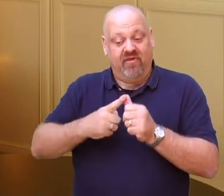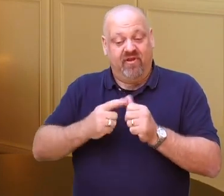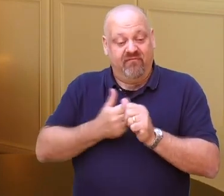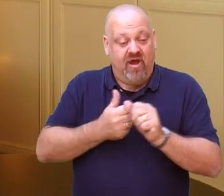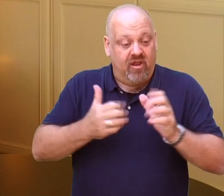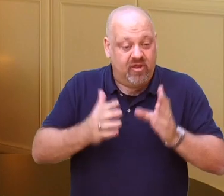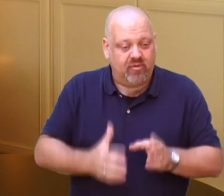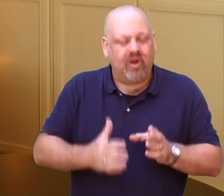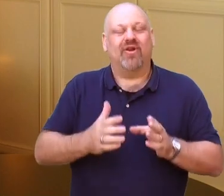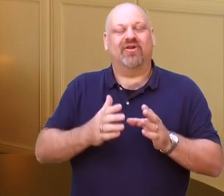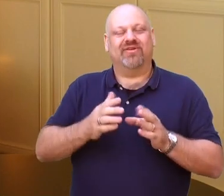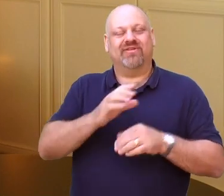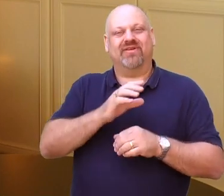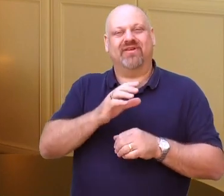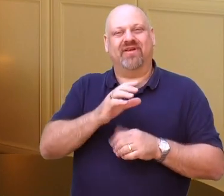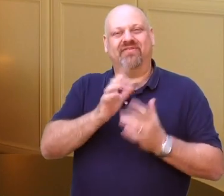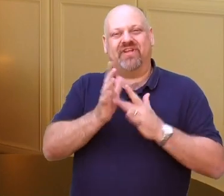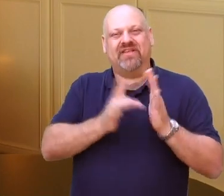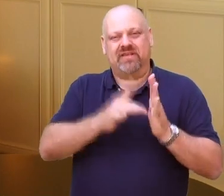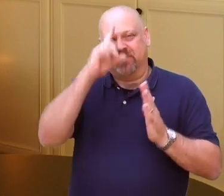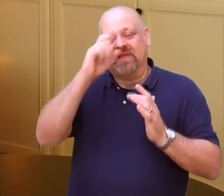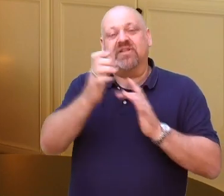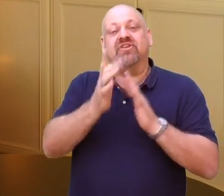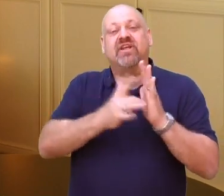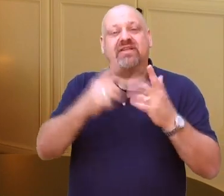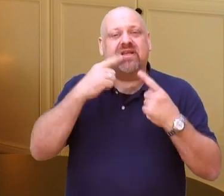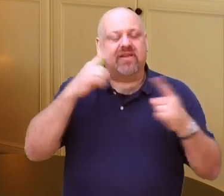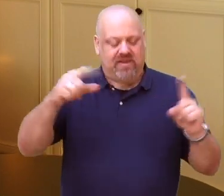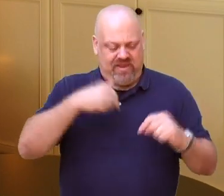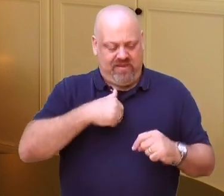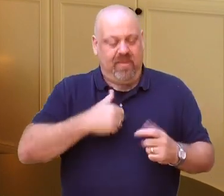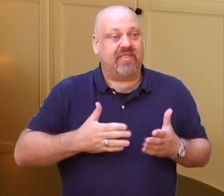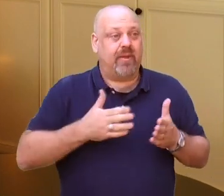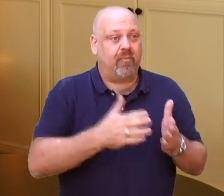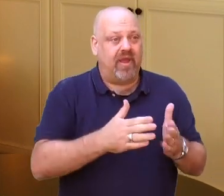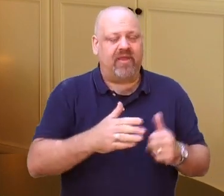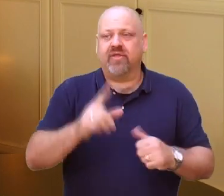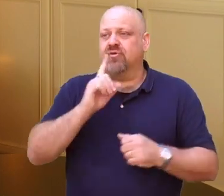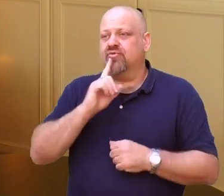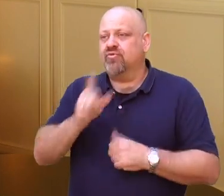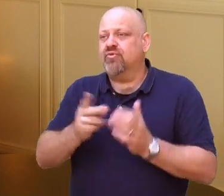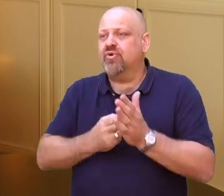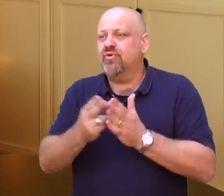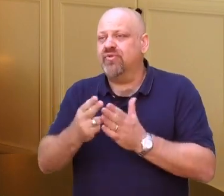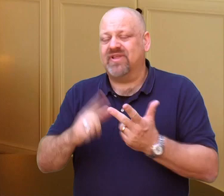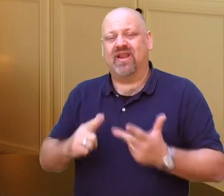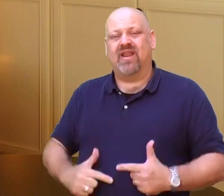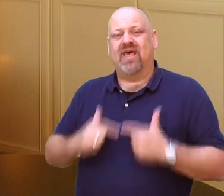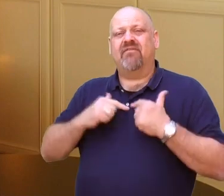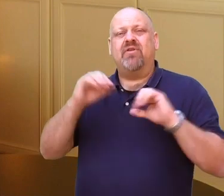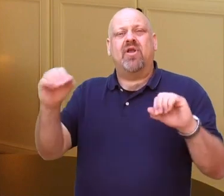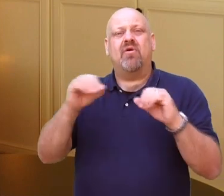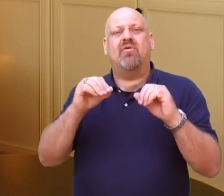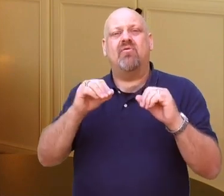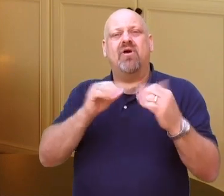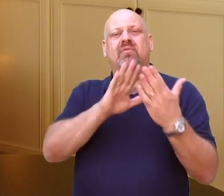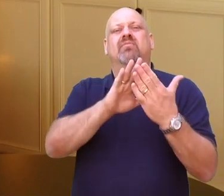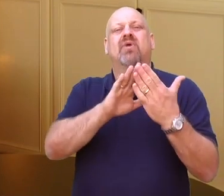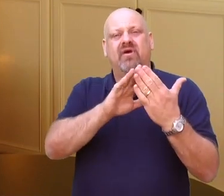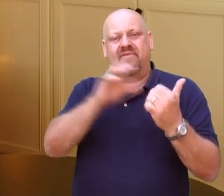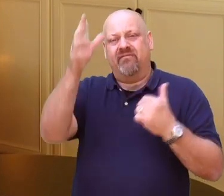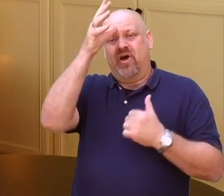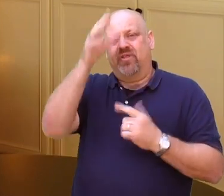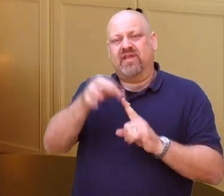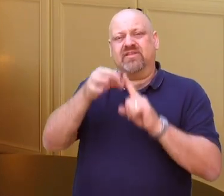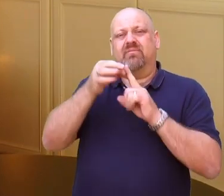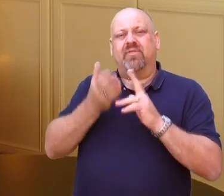Jesus declared, I am the way and the truth and the life, and no one comes to the Father except through me. So before we were